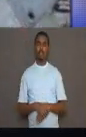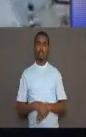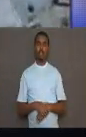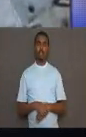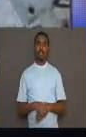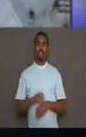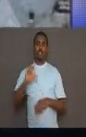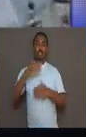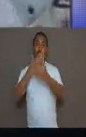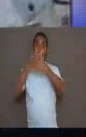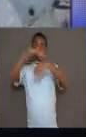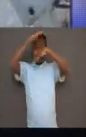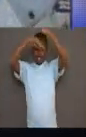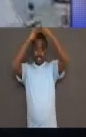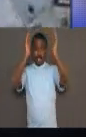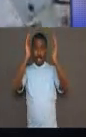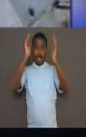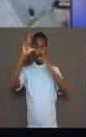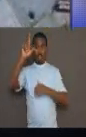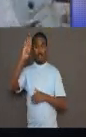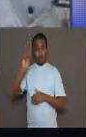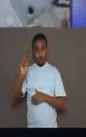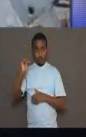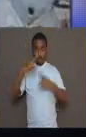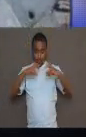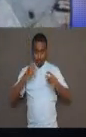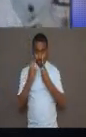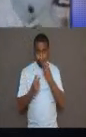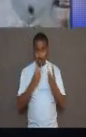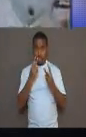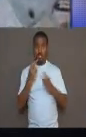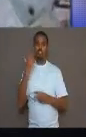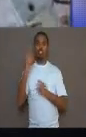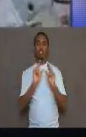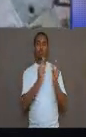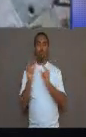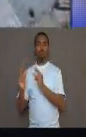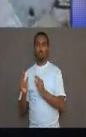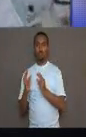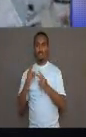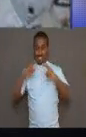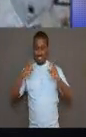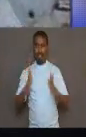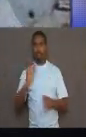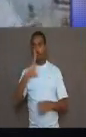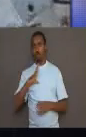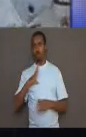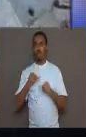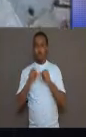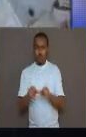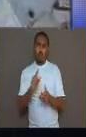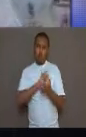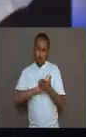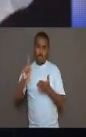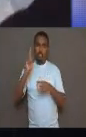Skylab was visited by 3 teams of astronauts who stayed in space for weeks at